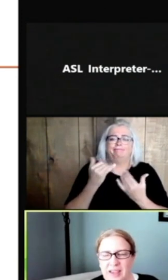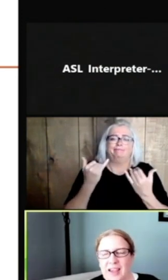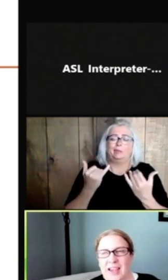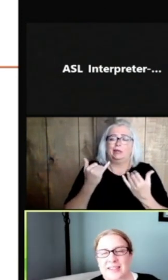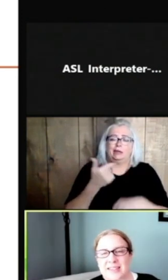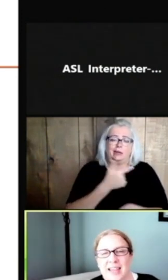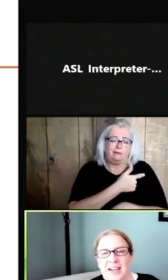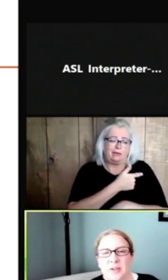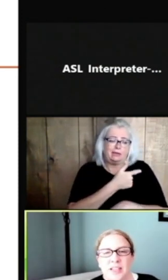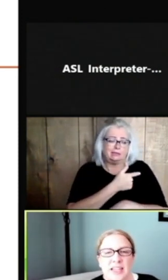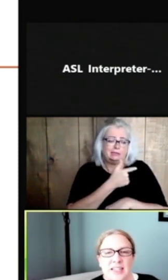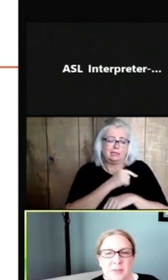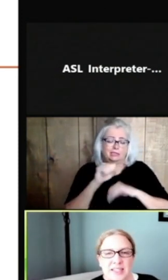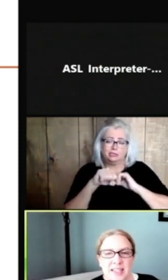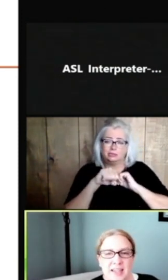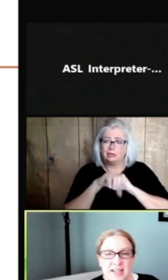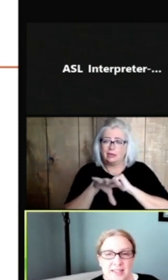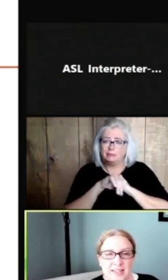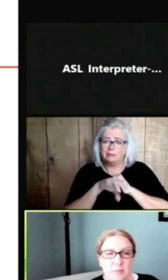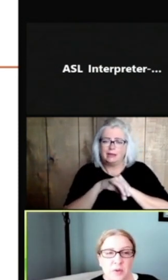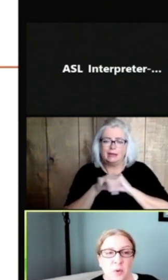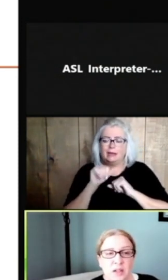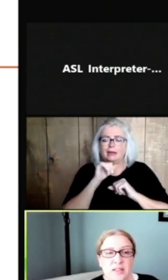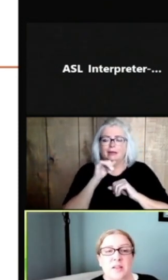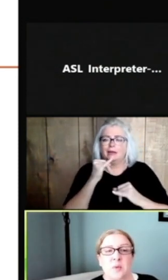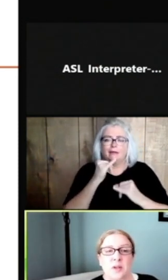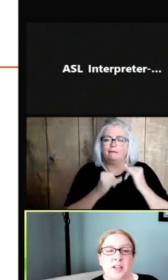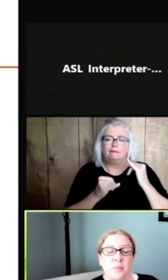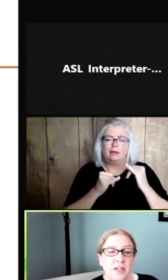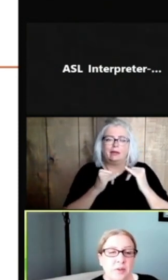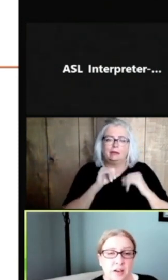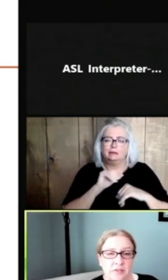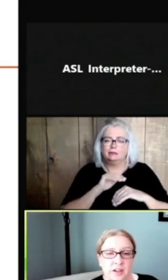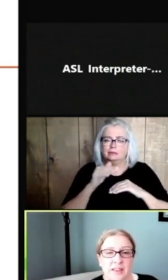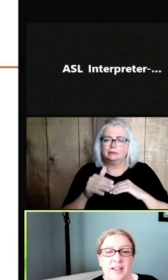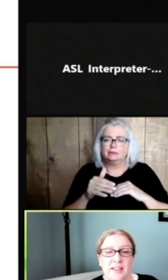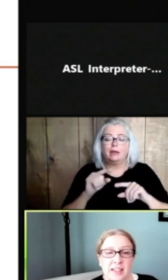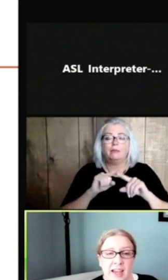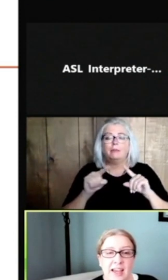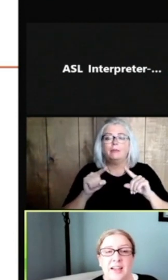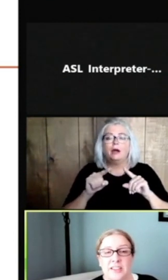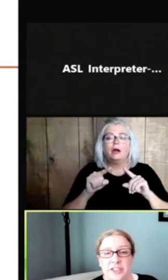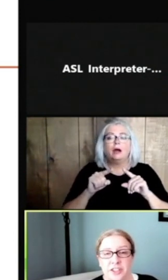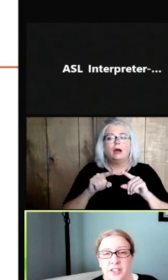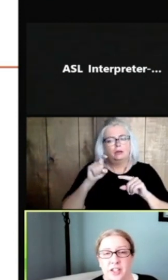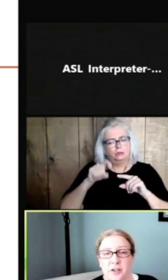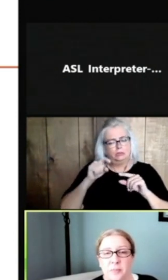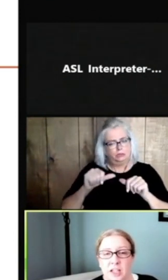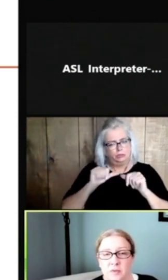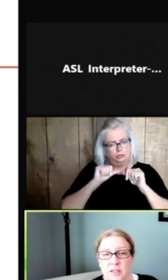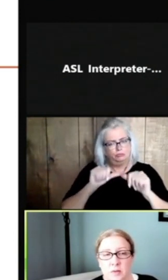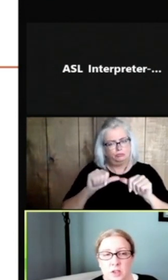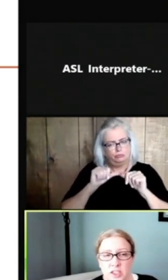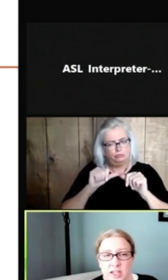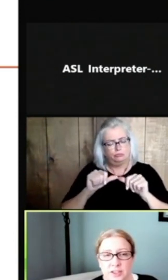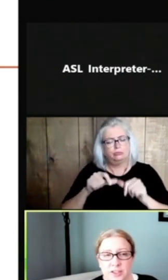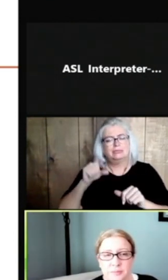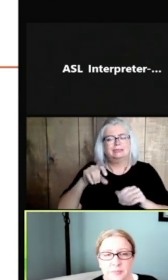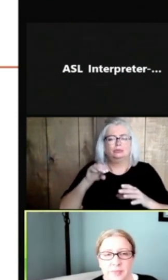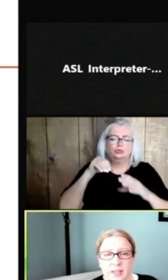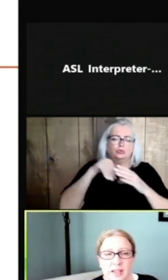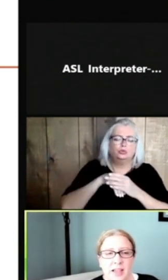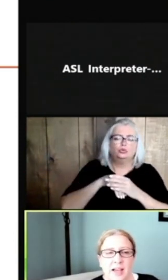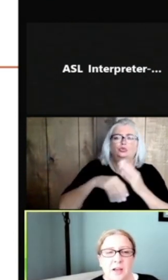normalcy. Instead, it really needs to be seen as a step towards a more complete recovery that can and should include meaningful social